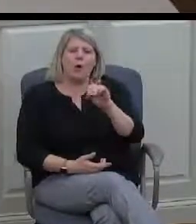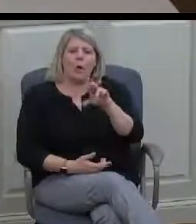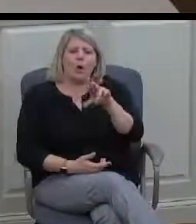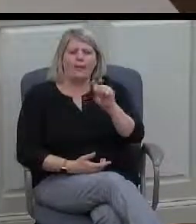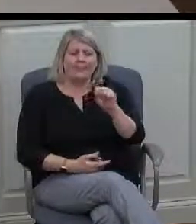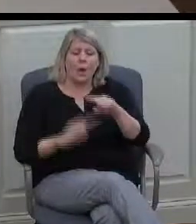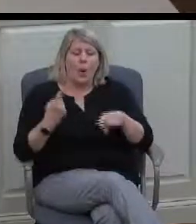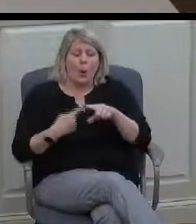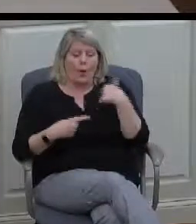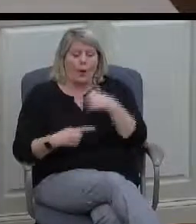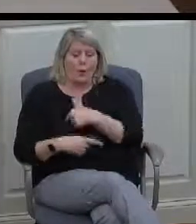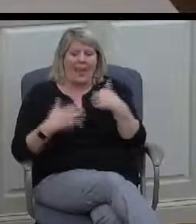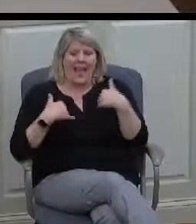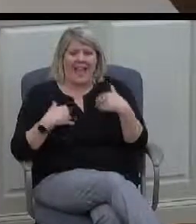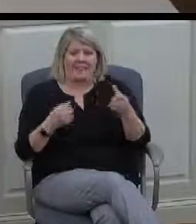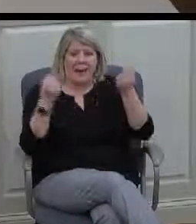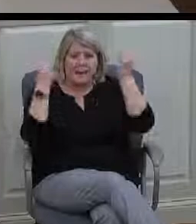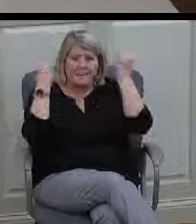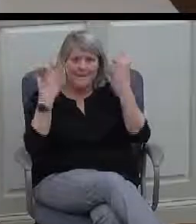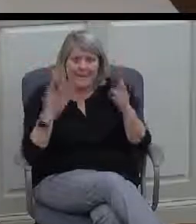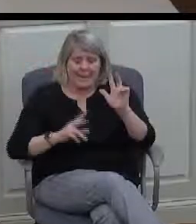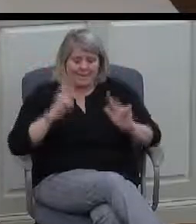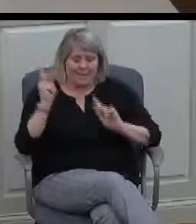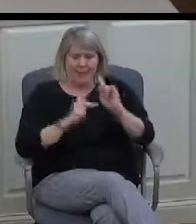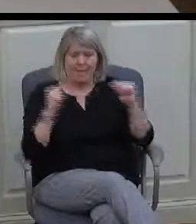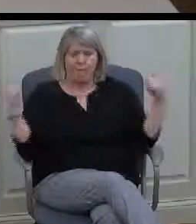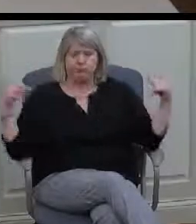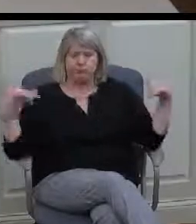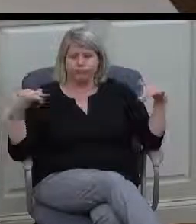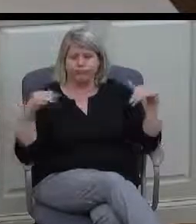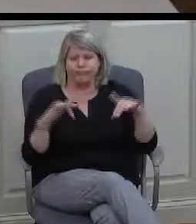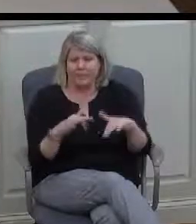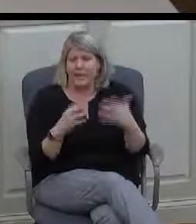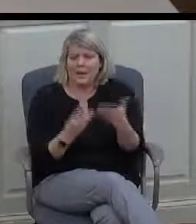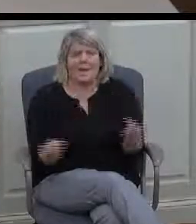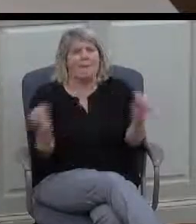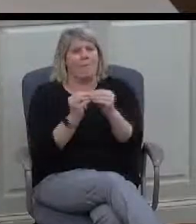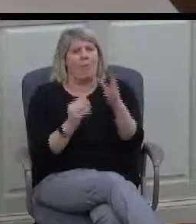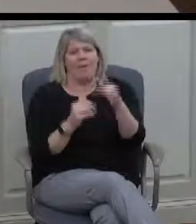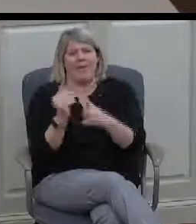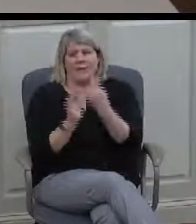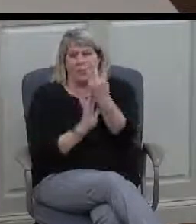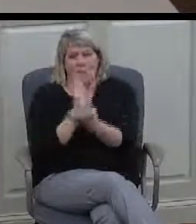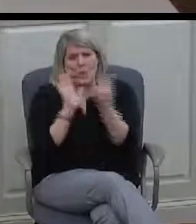large number of people there, a lot of times it's way more than the 2 hours.